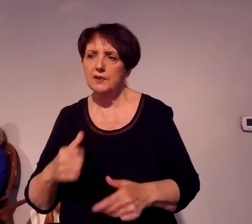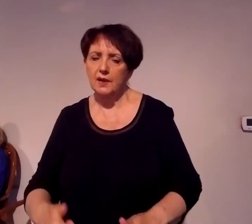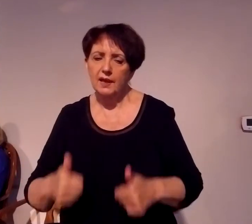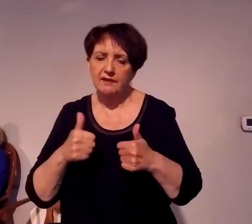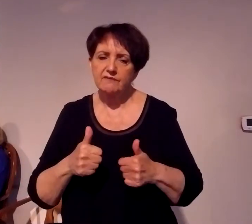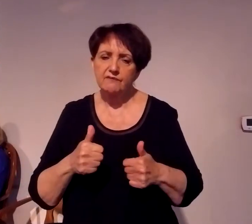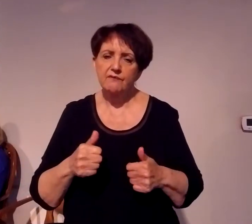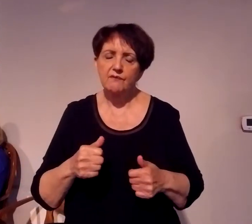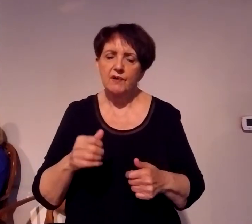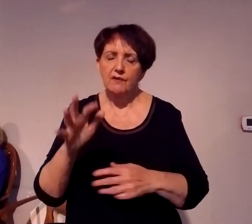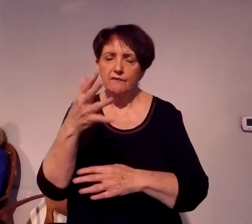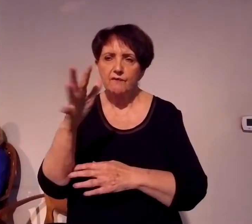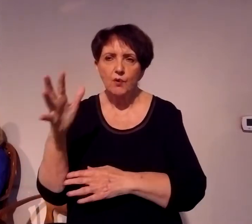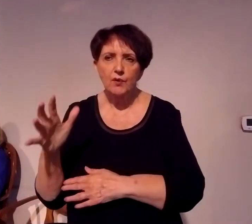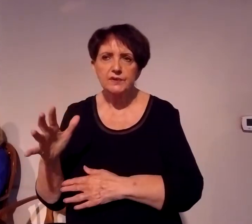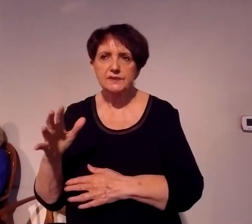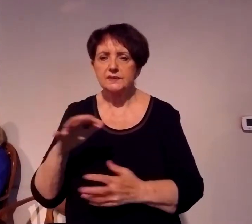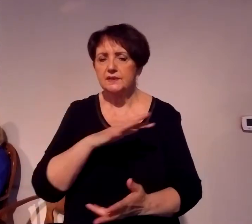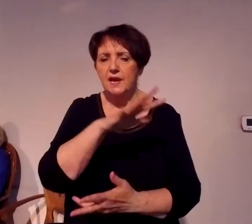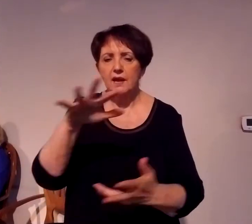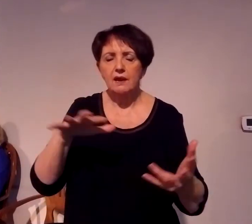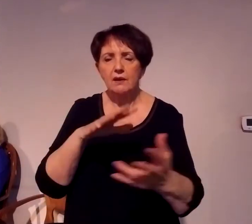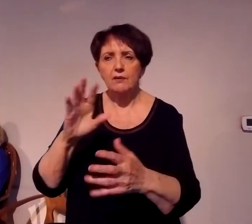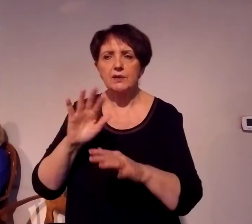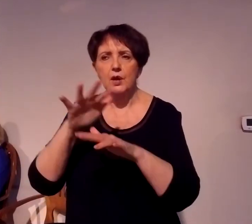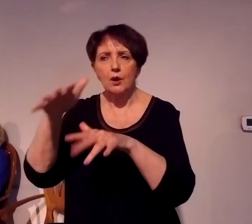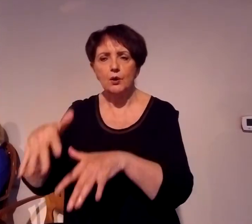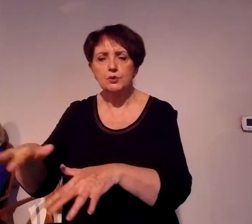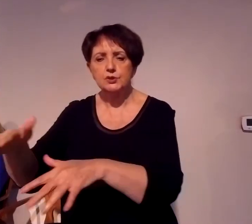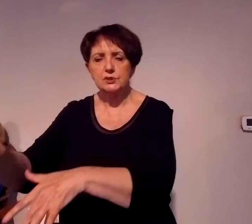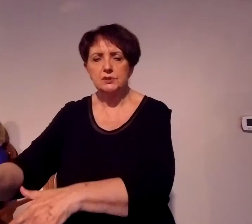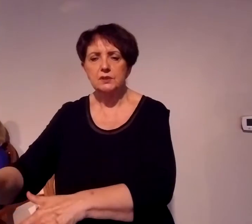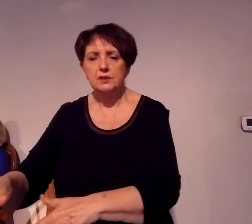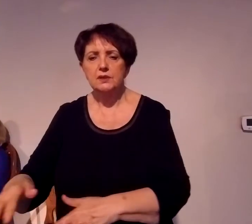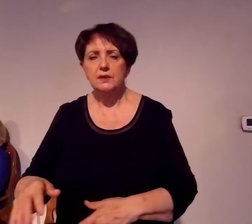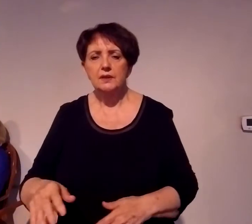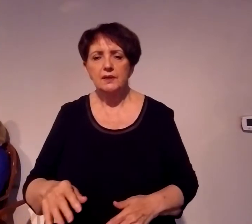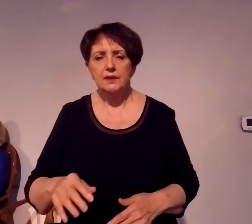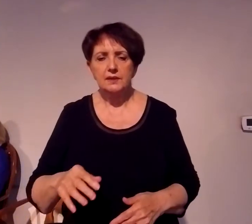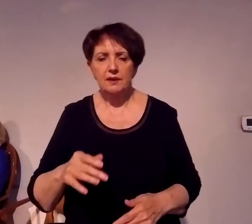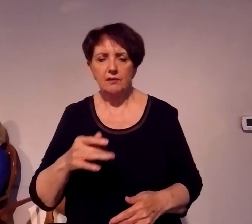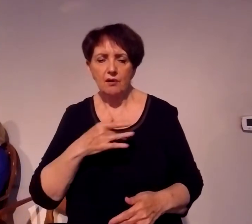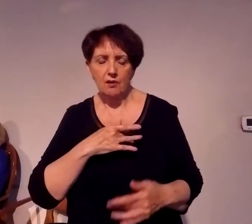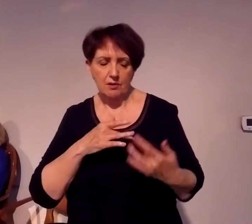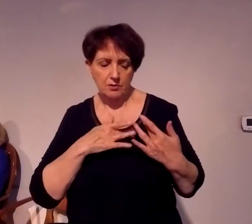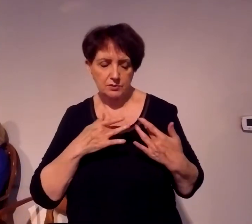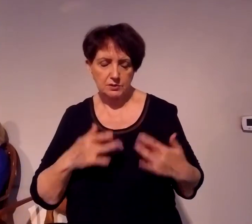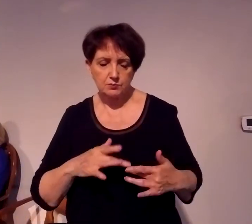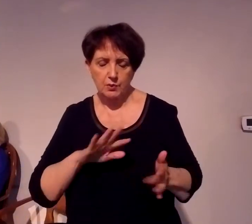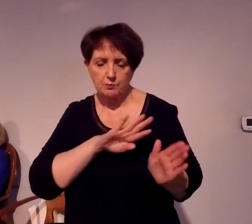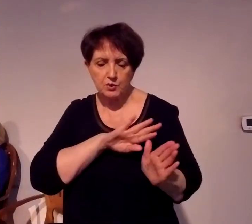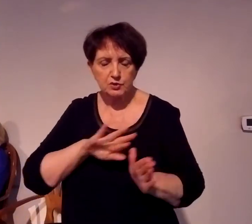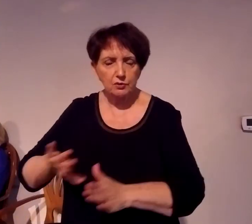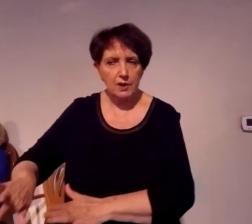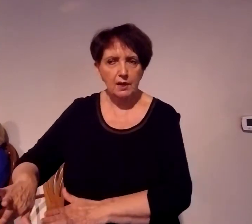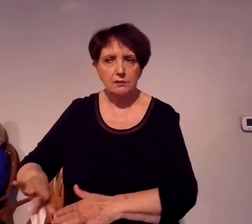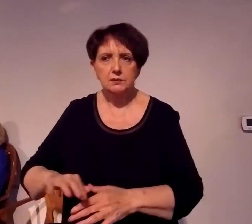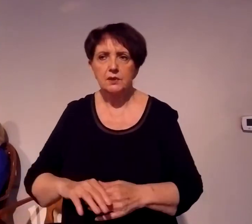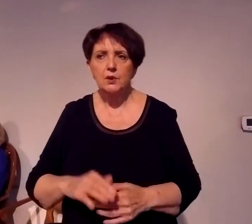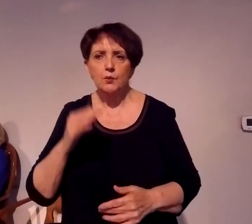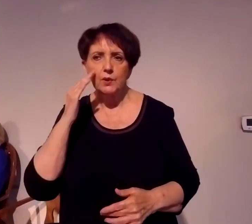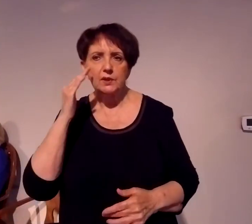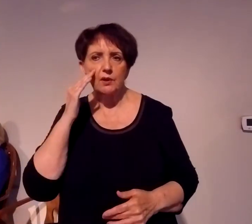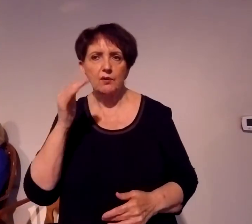stream, in air and ocean, even as we drive her from our hearts, we must know that this is